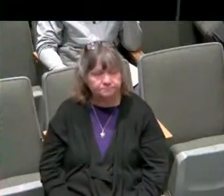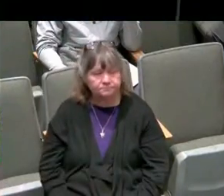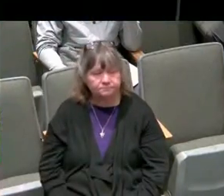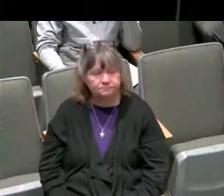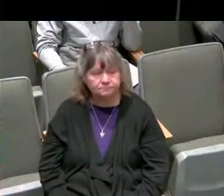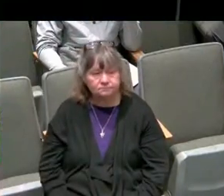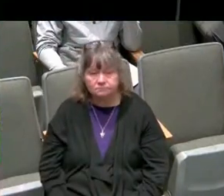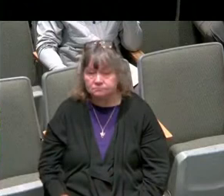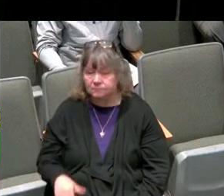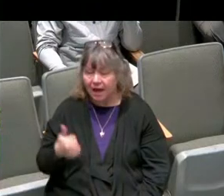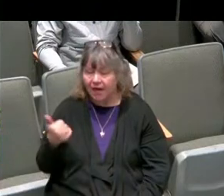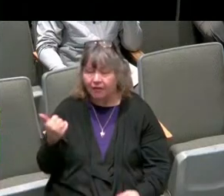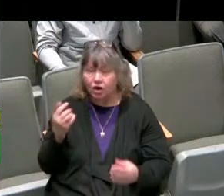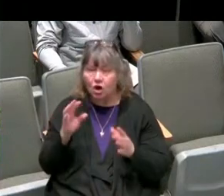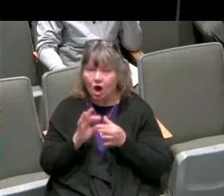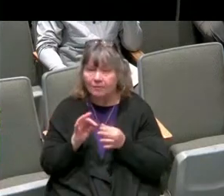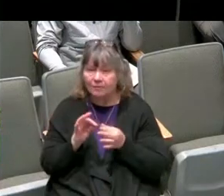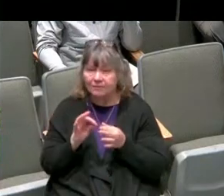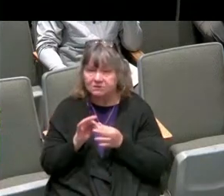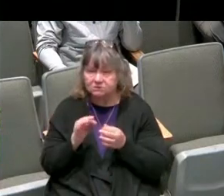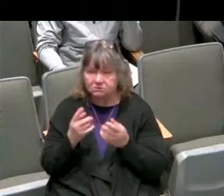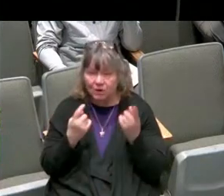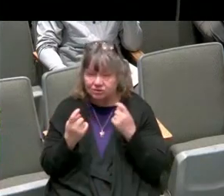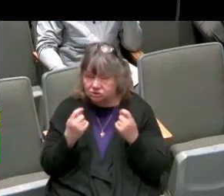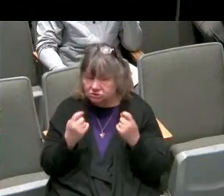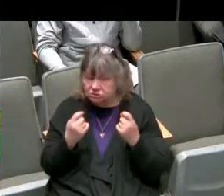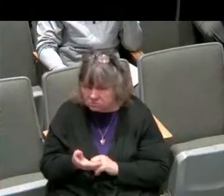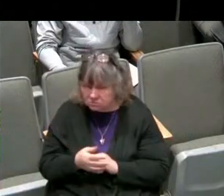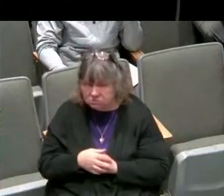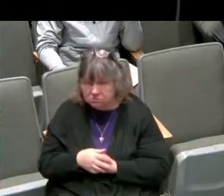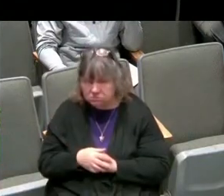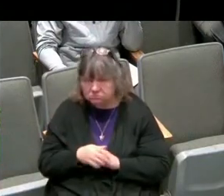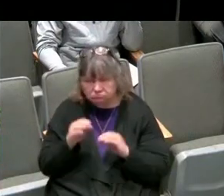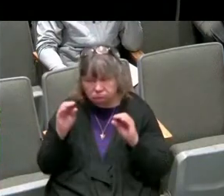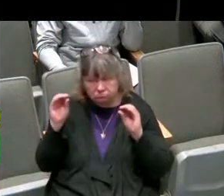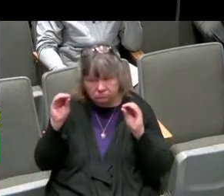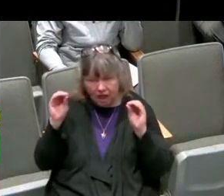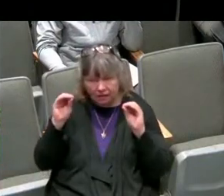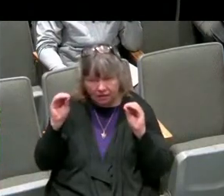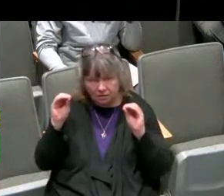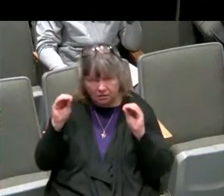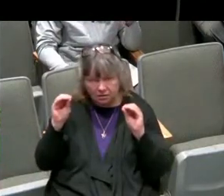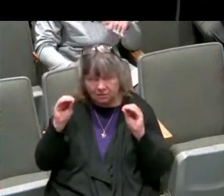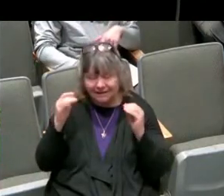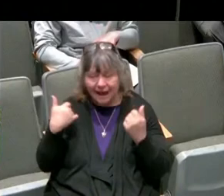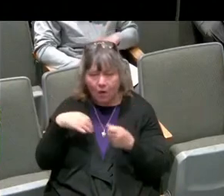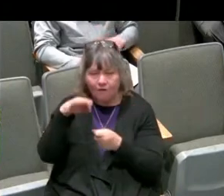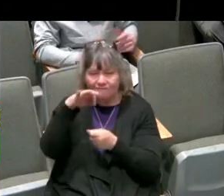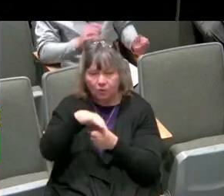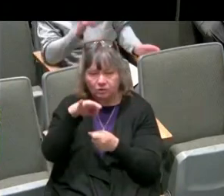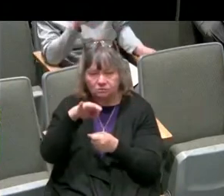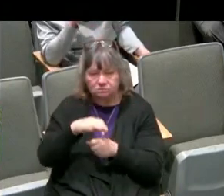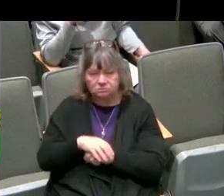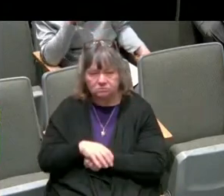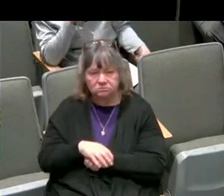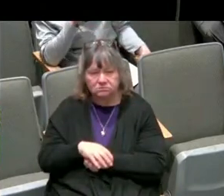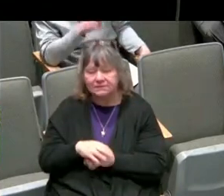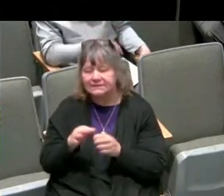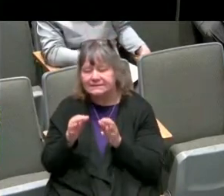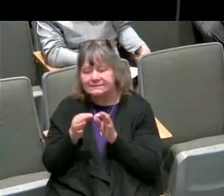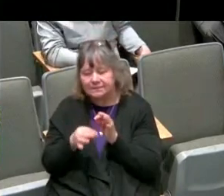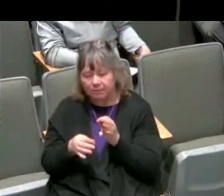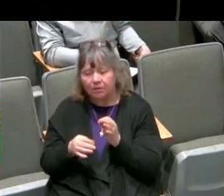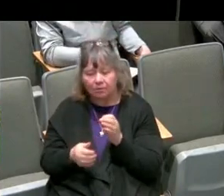uh does anyone else have any comments or questions seeing none we're going to go to a vote this will require a simple